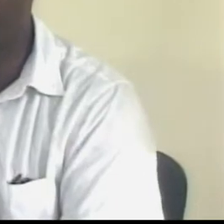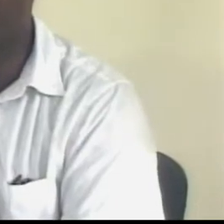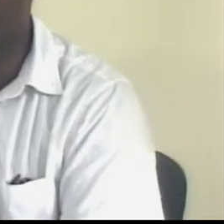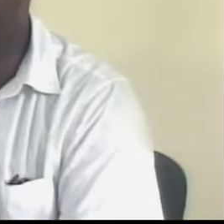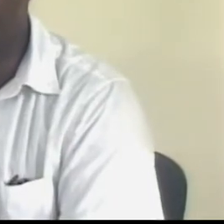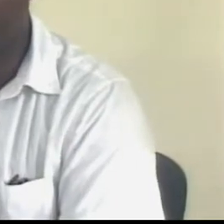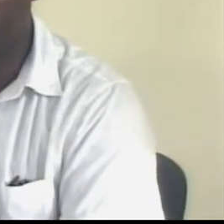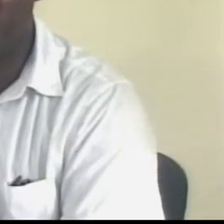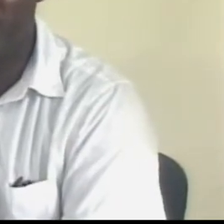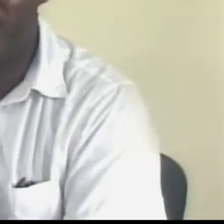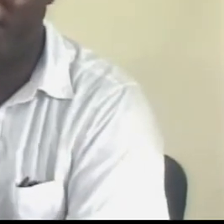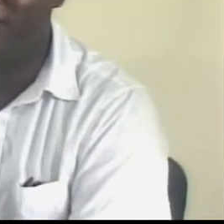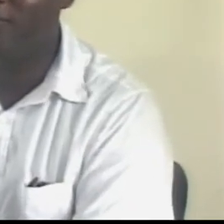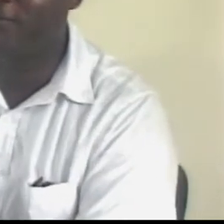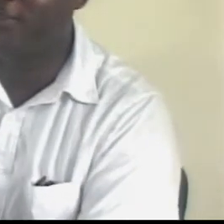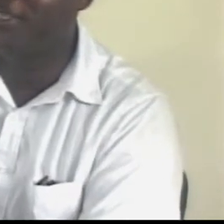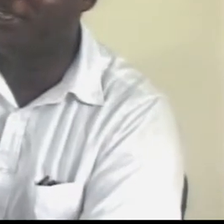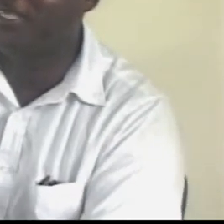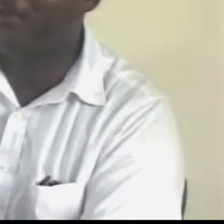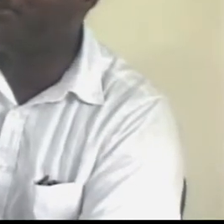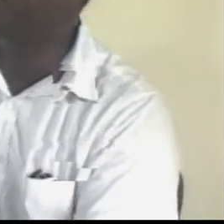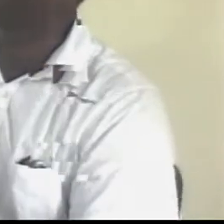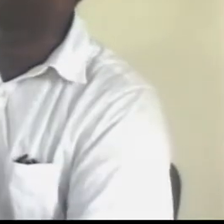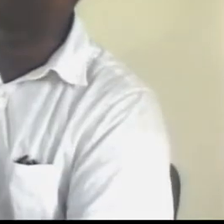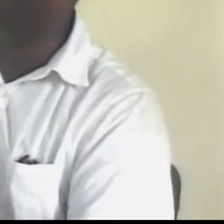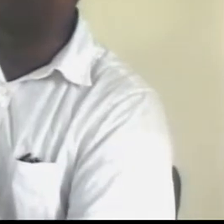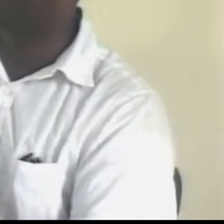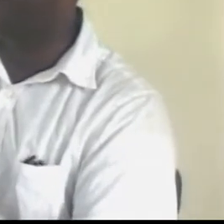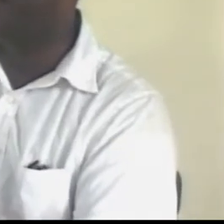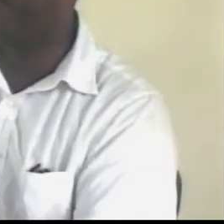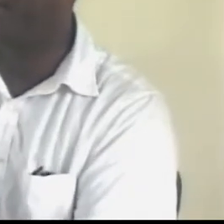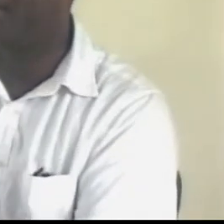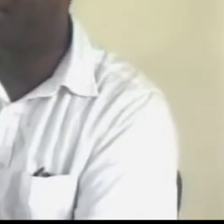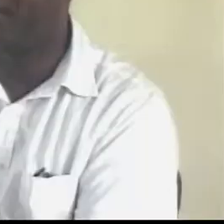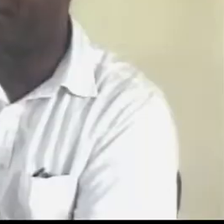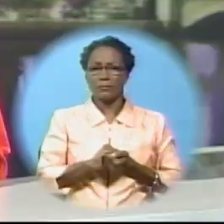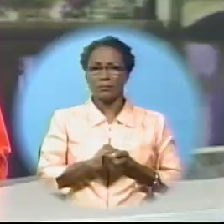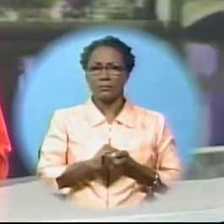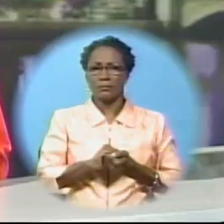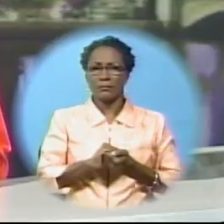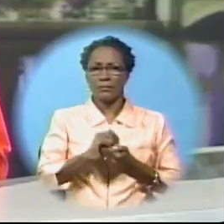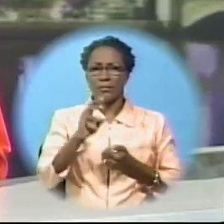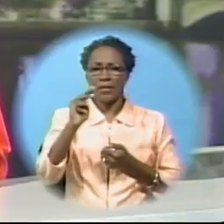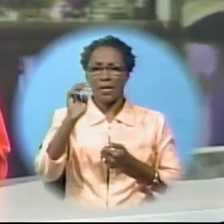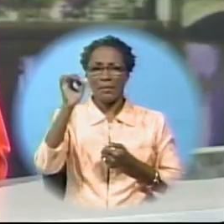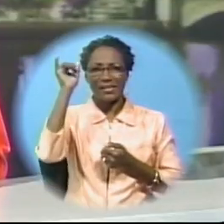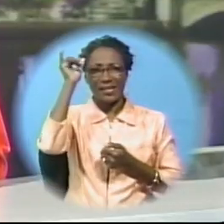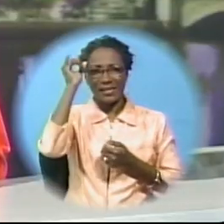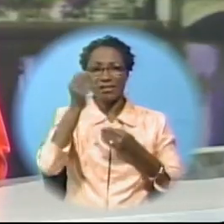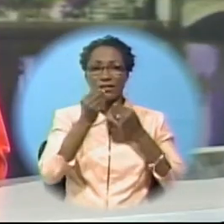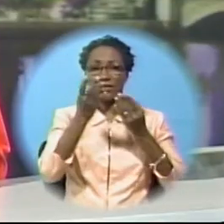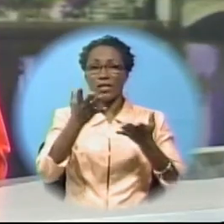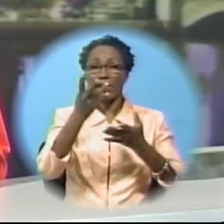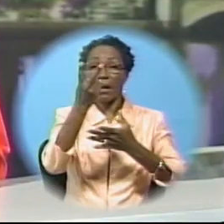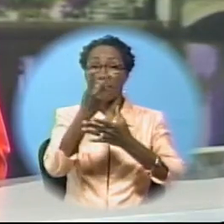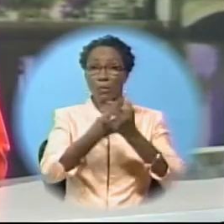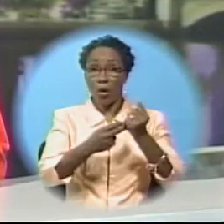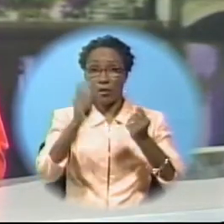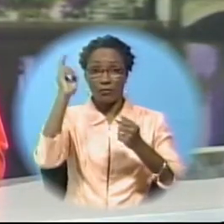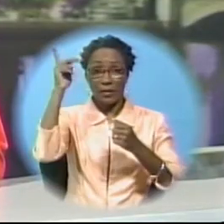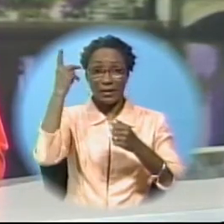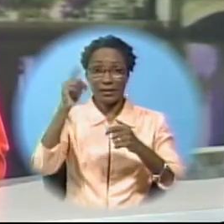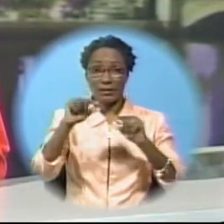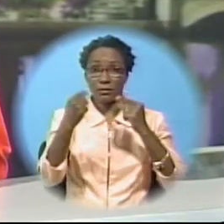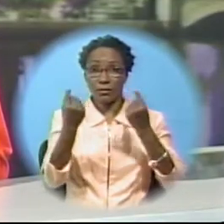when we talk about these things, people behave. The first thing is say, well, how much is it going to cost? Mr. Ennis suggests both political